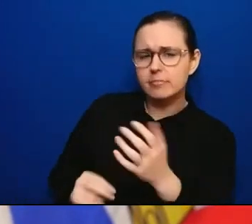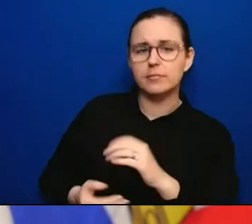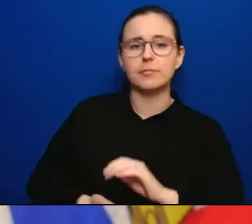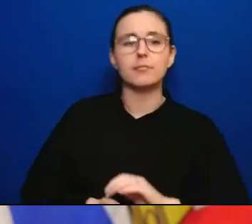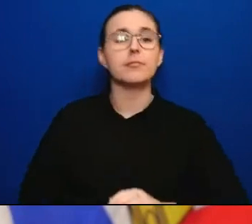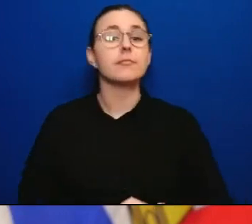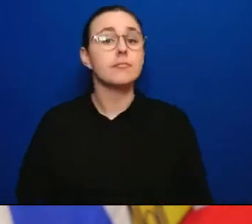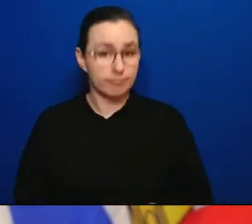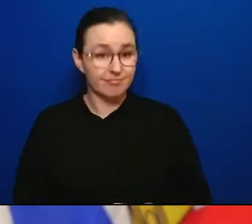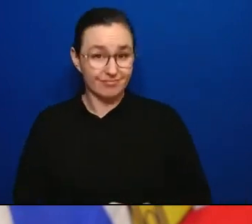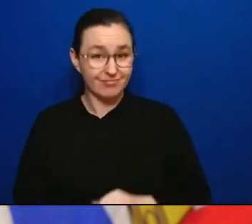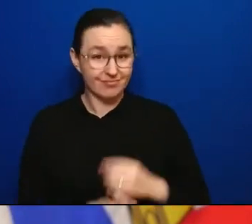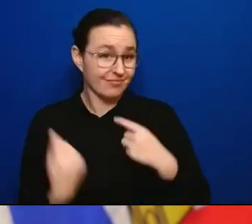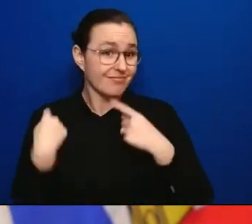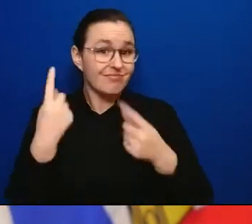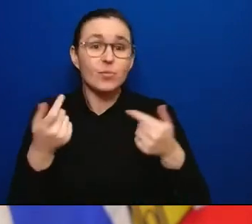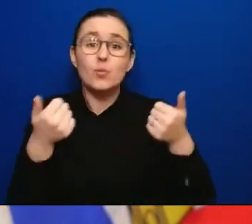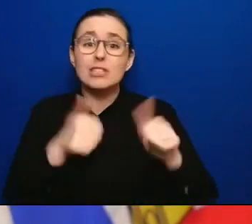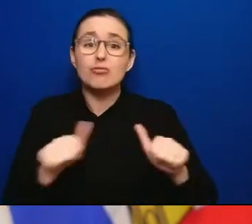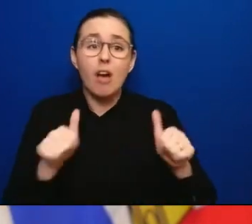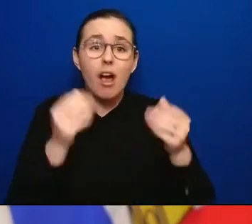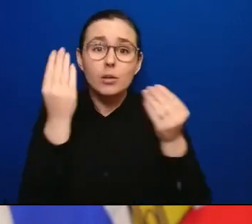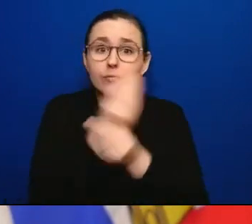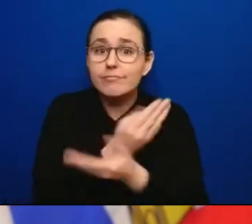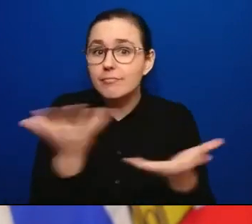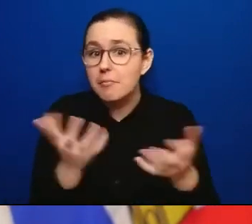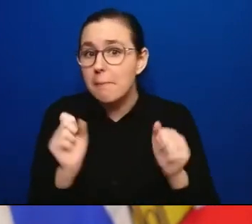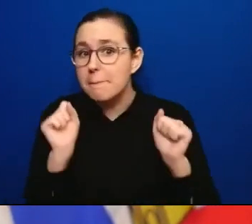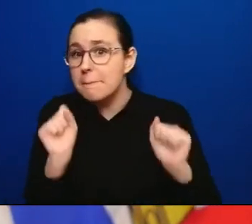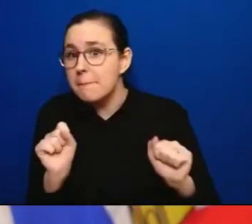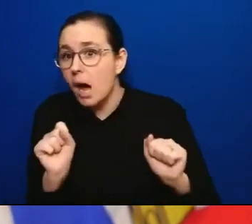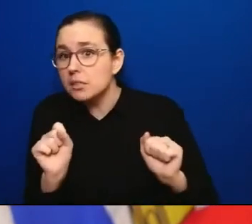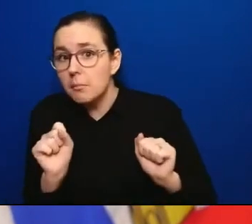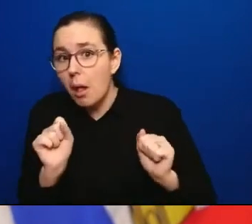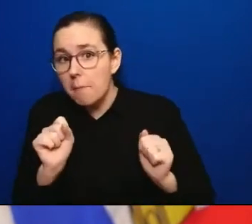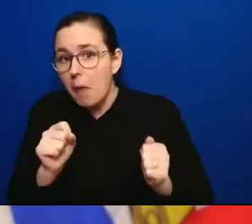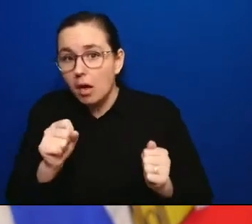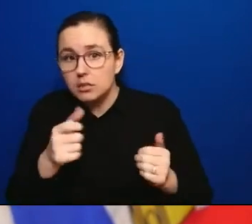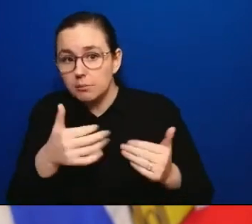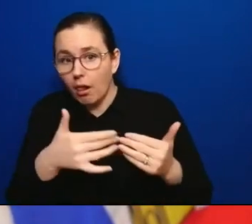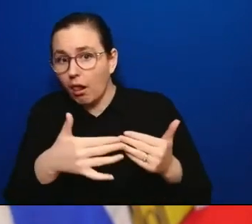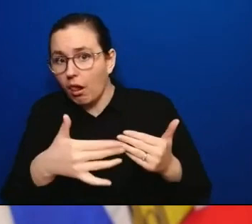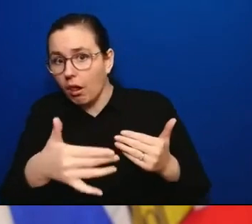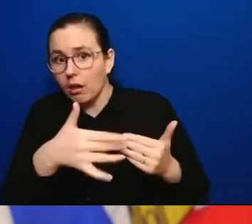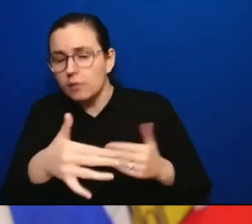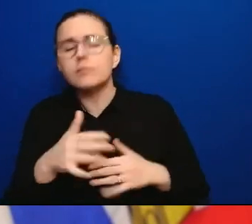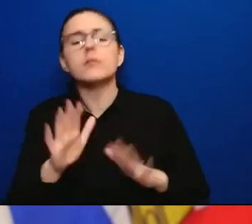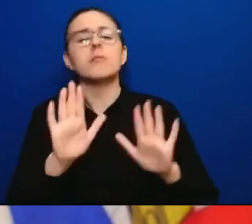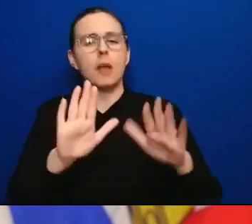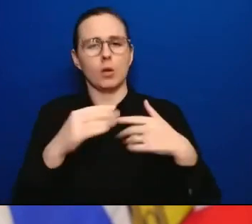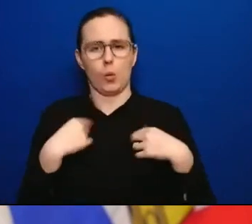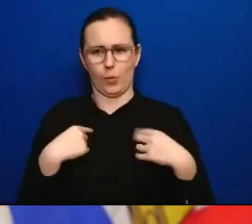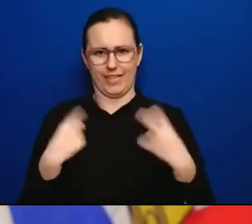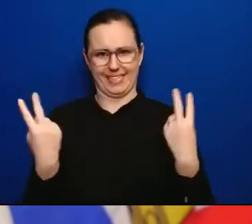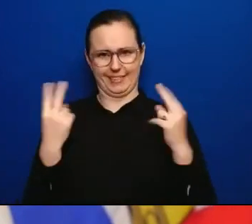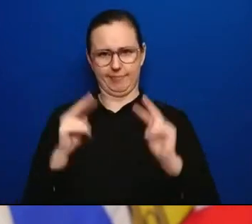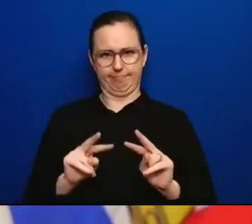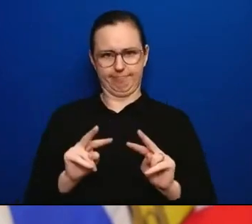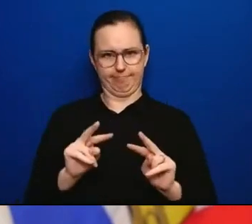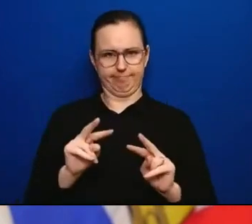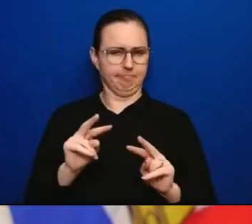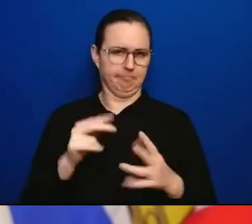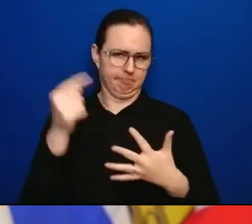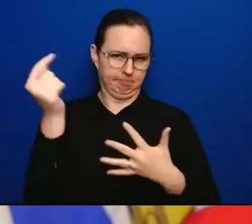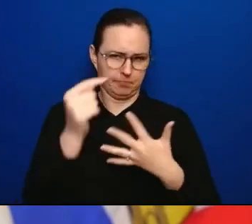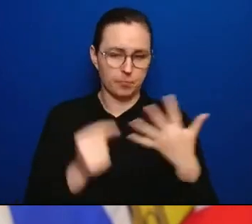I think we've tried to signal where we're going, and we look at a whole variety of things, as you know. We're trying to take that